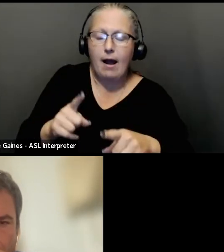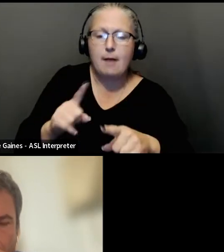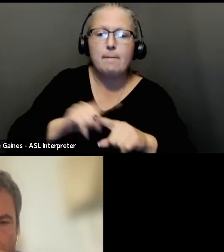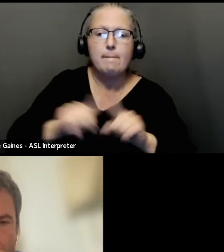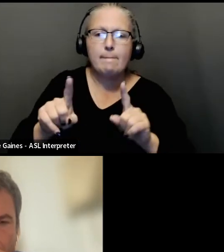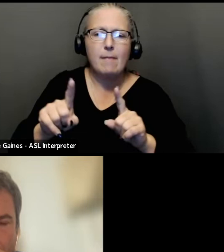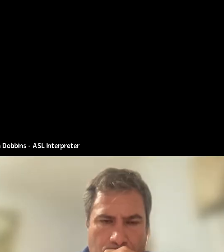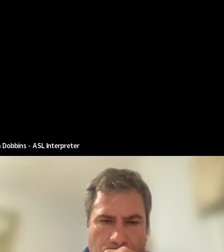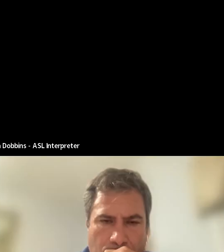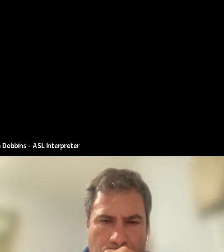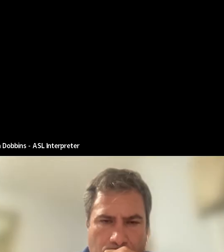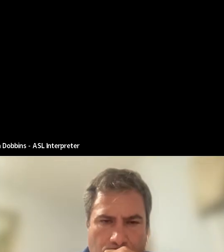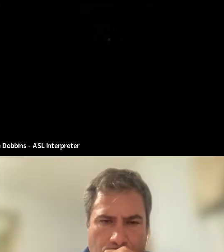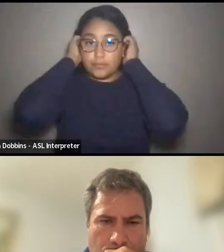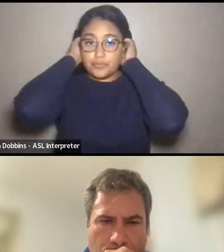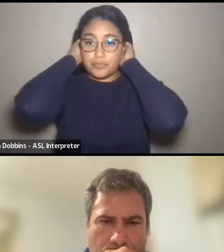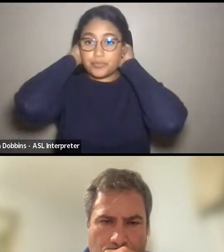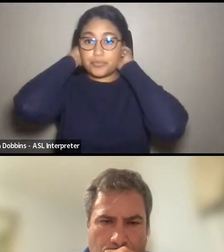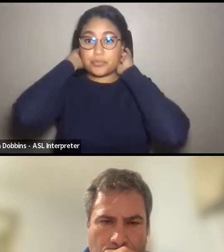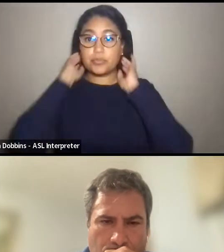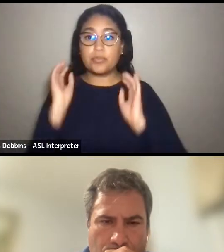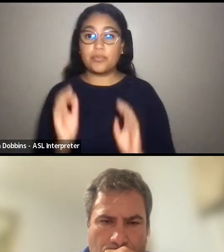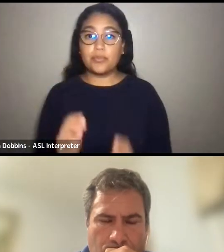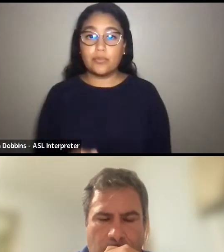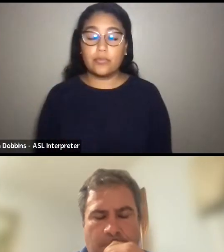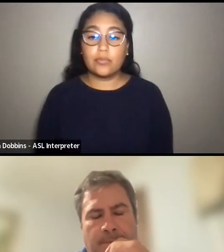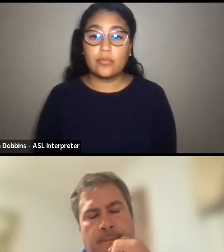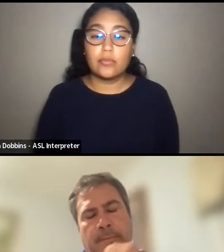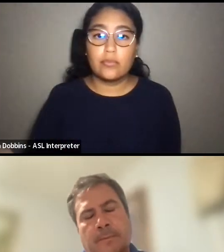certainly it doesn't bode well for